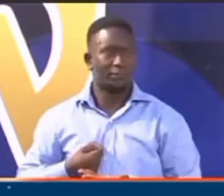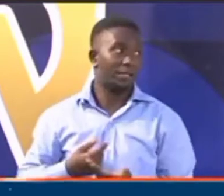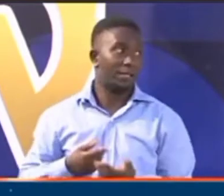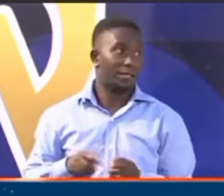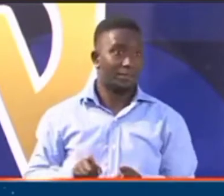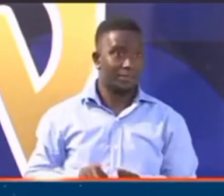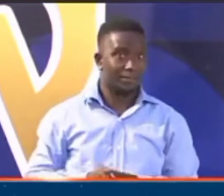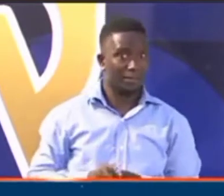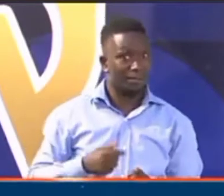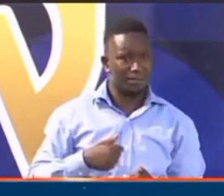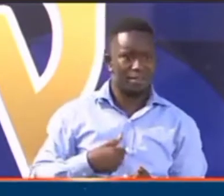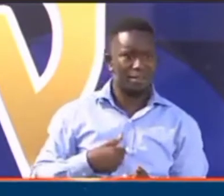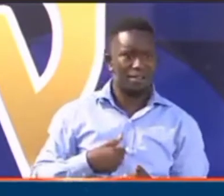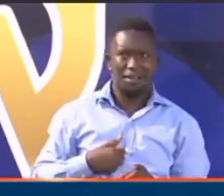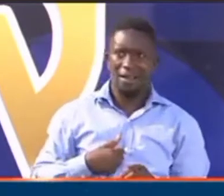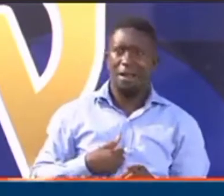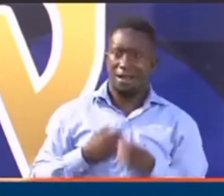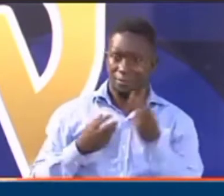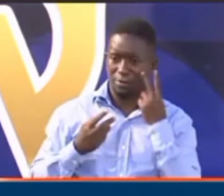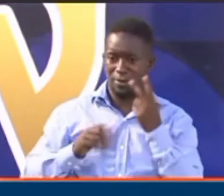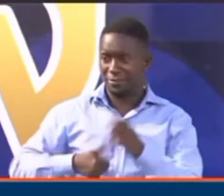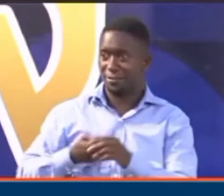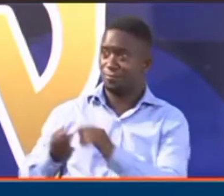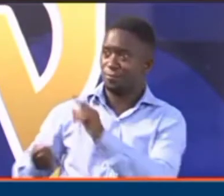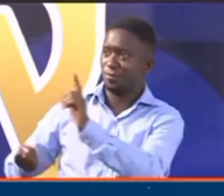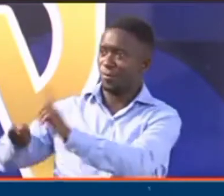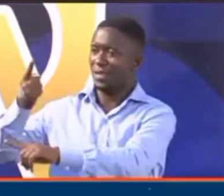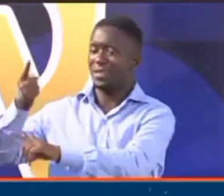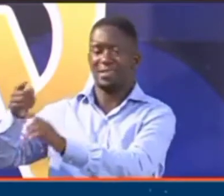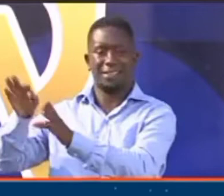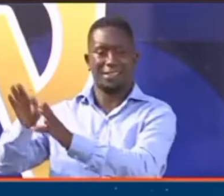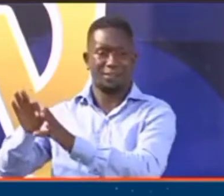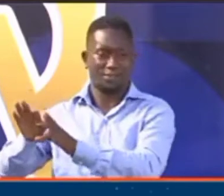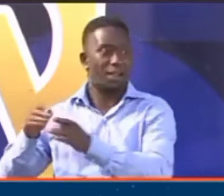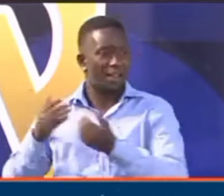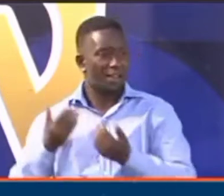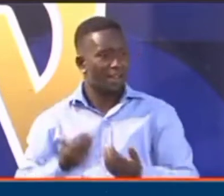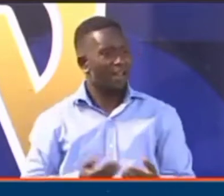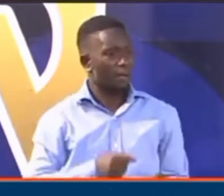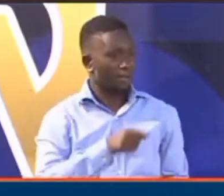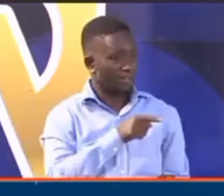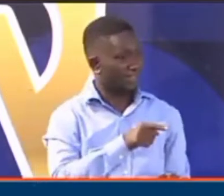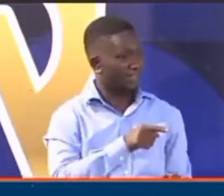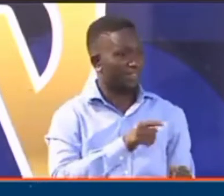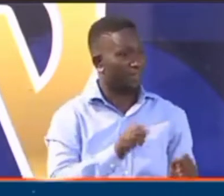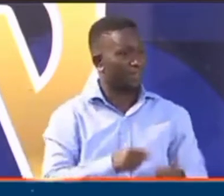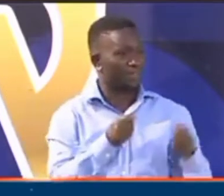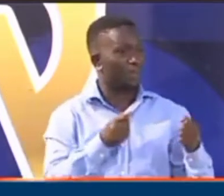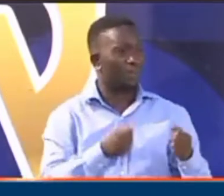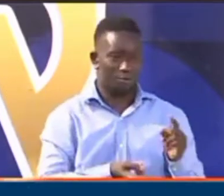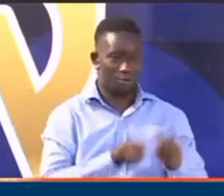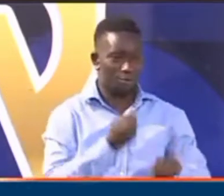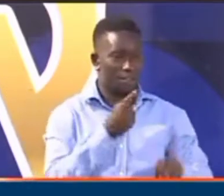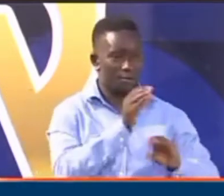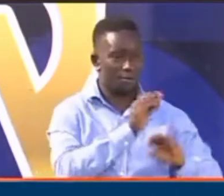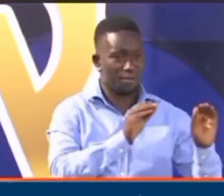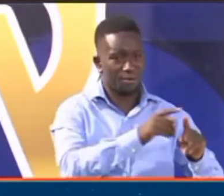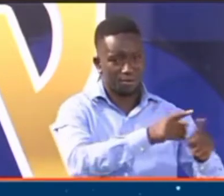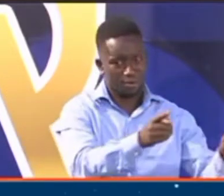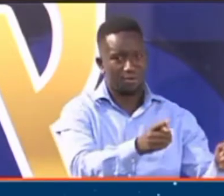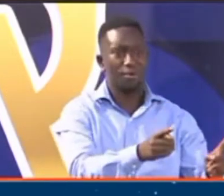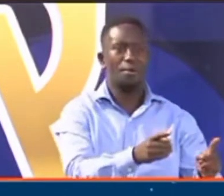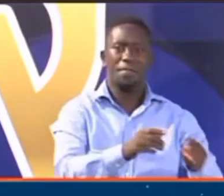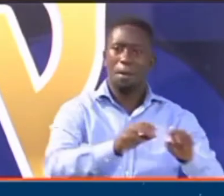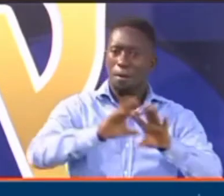I was definitely going to win the election. So this journey wouldn't be a success without the MCI team. Mr. Abbas and Pindi always hitting us with